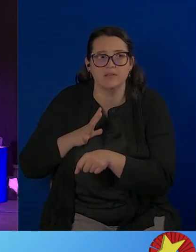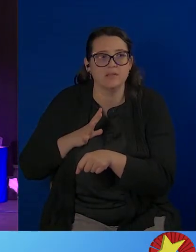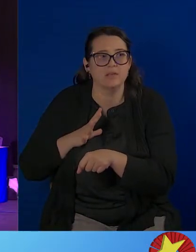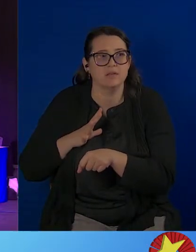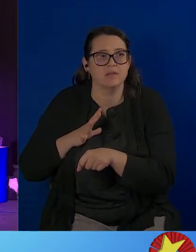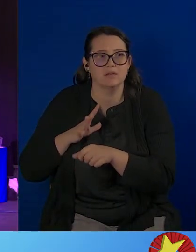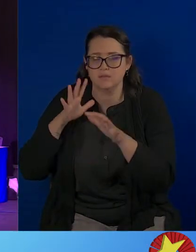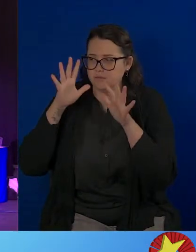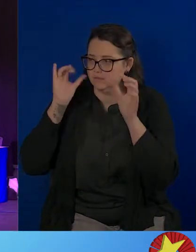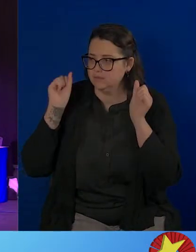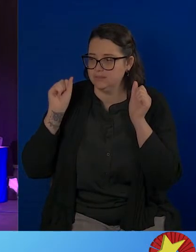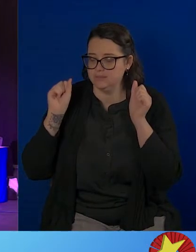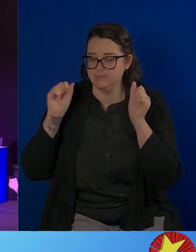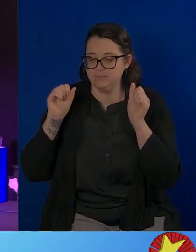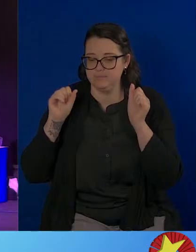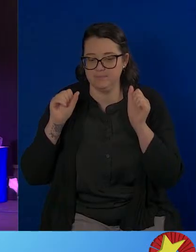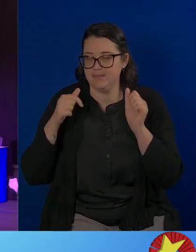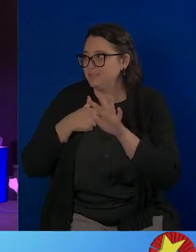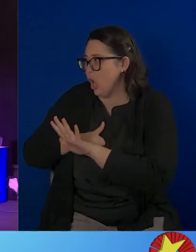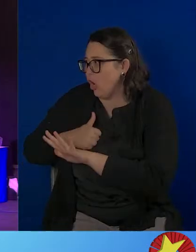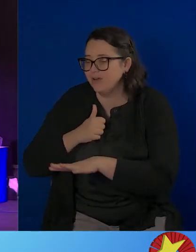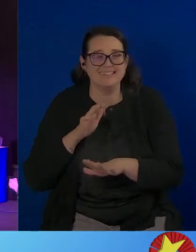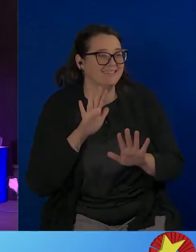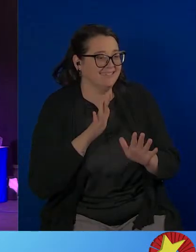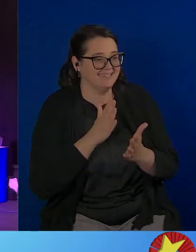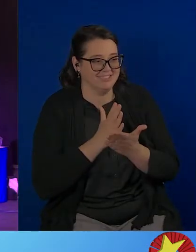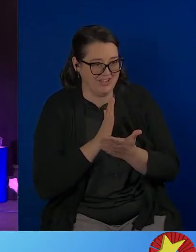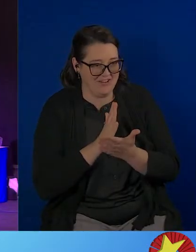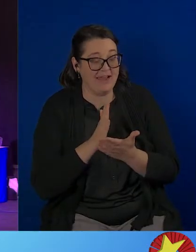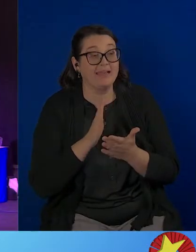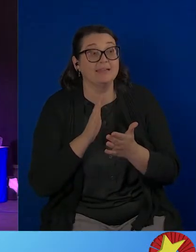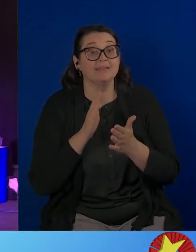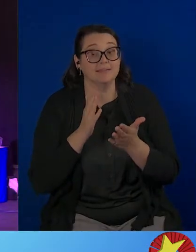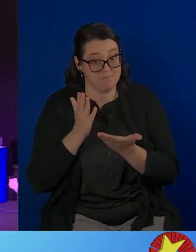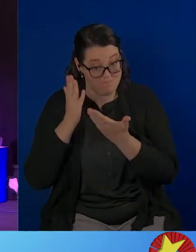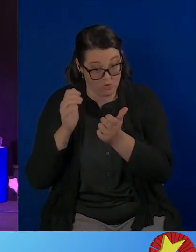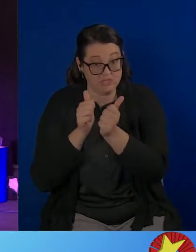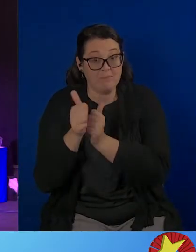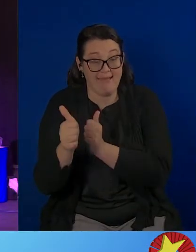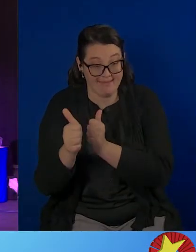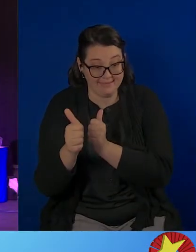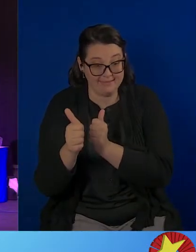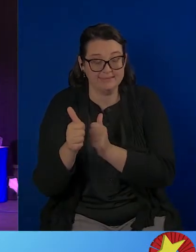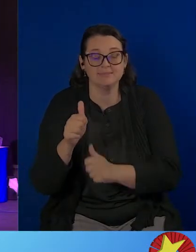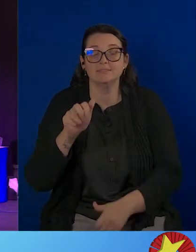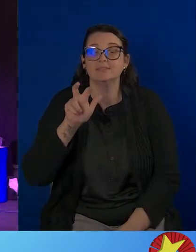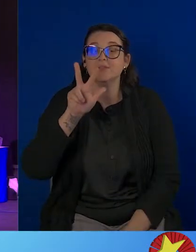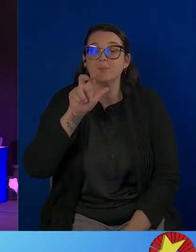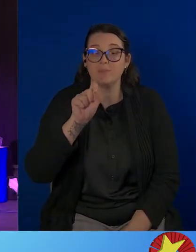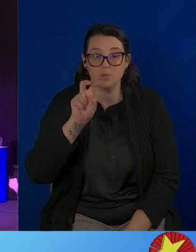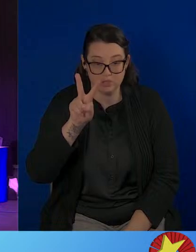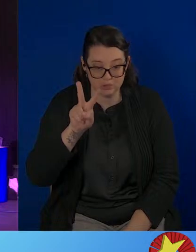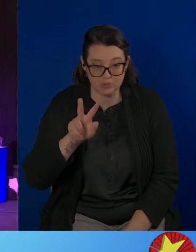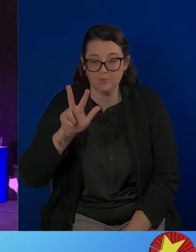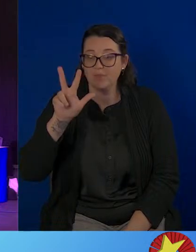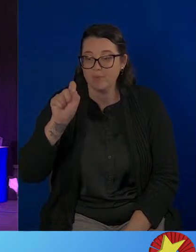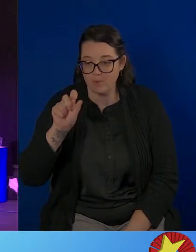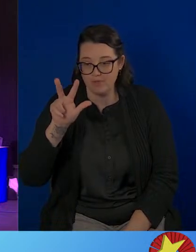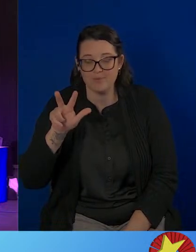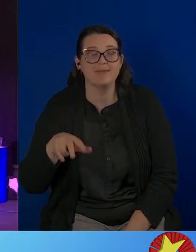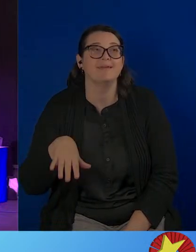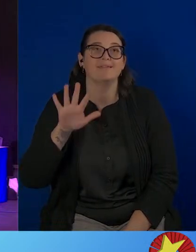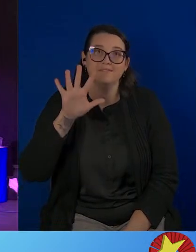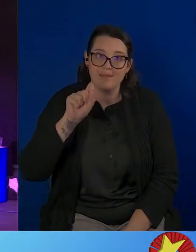I apologize. that's okay. The motion carries. 3.2, 3.3, 5.1,